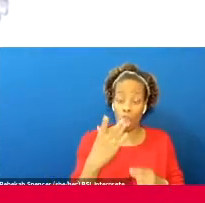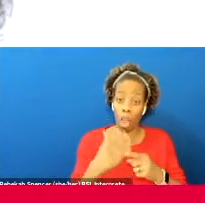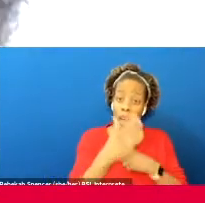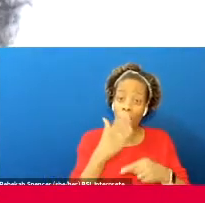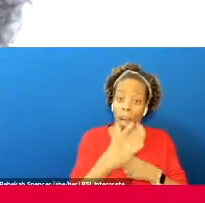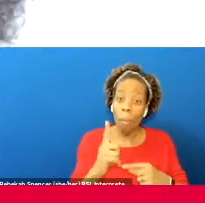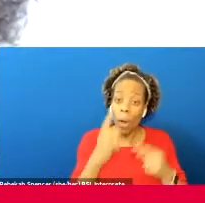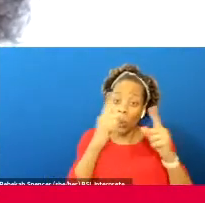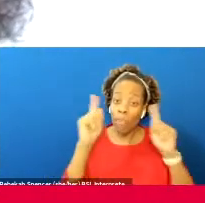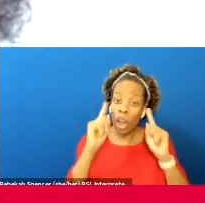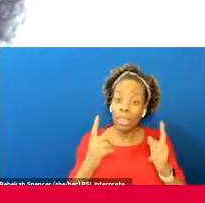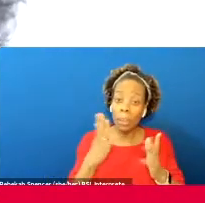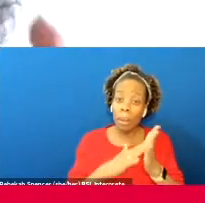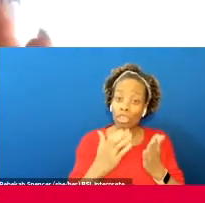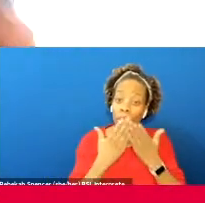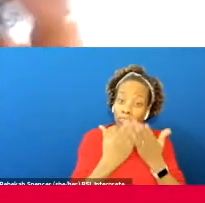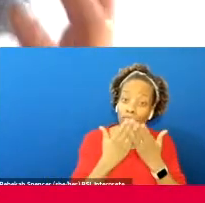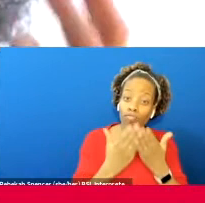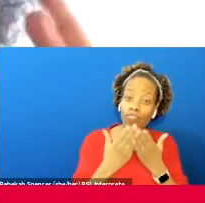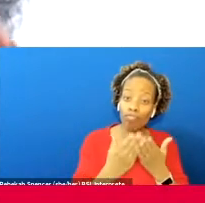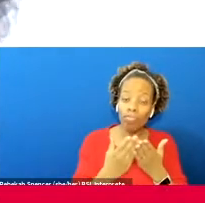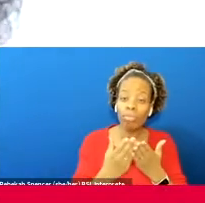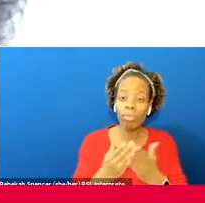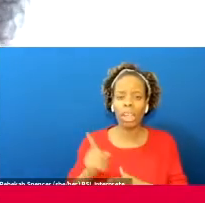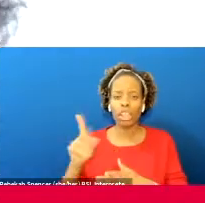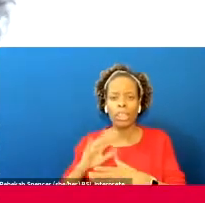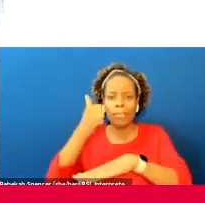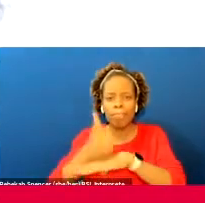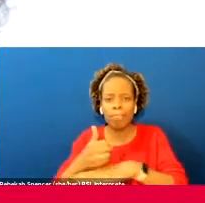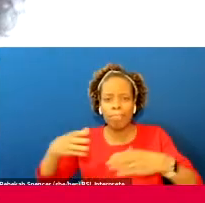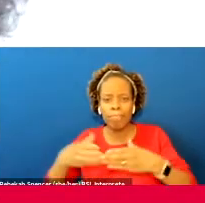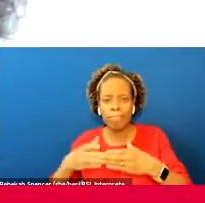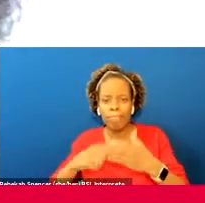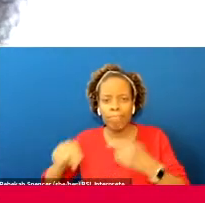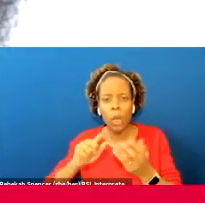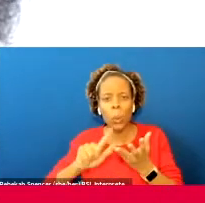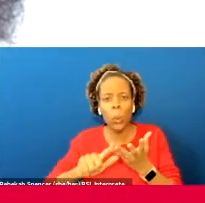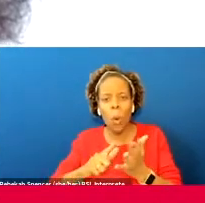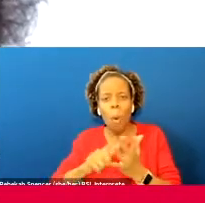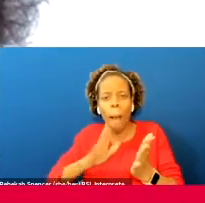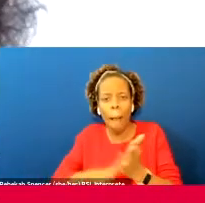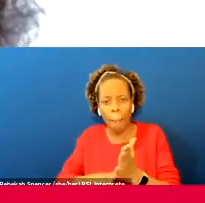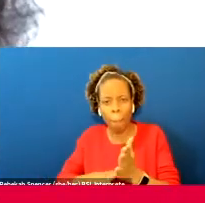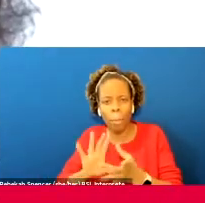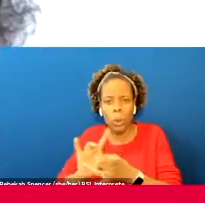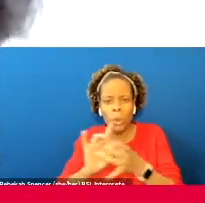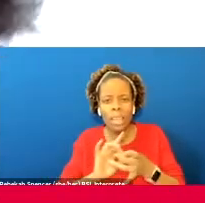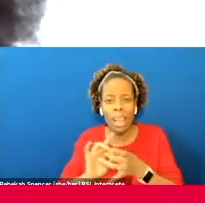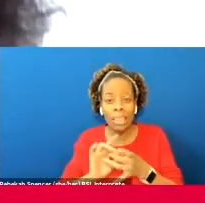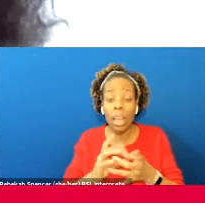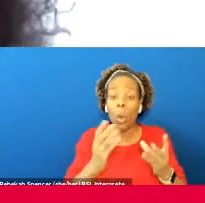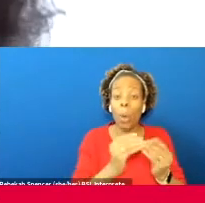So she actually created like a small CAAT society for UOM, and with the help of BDS,